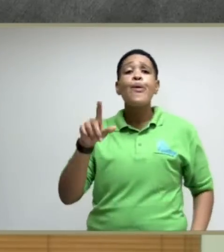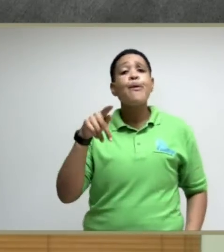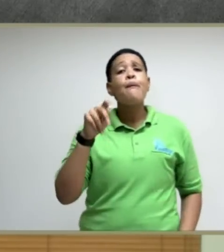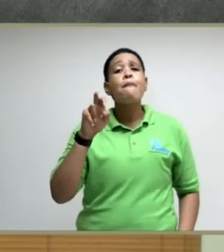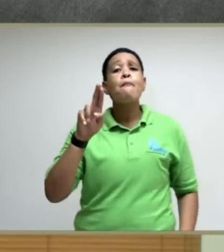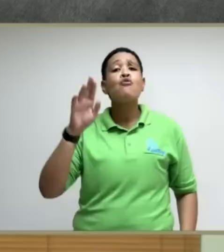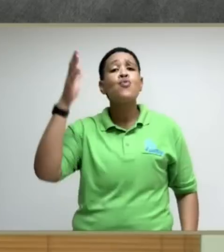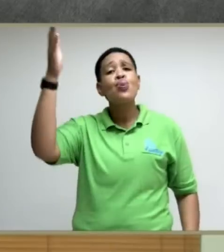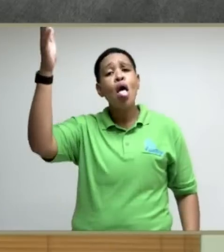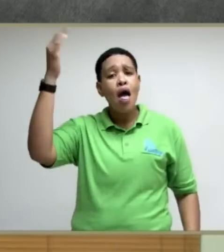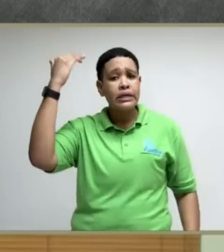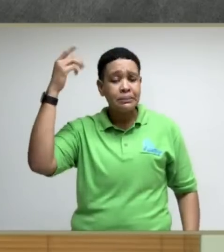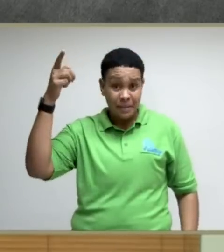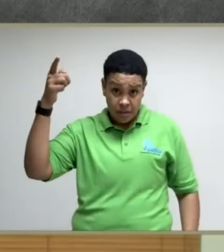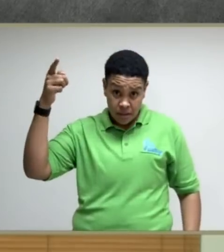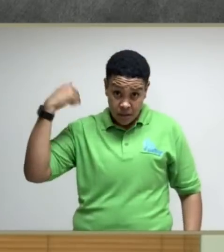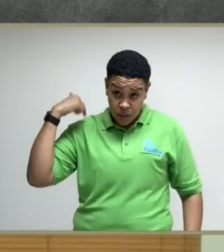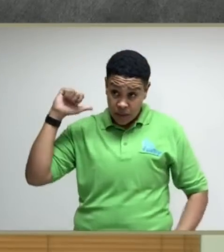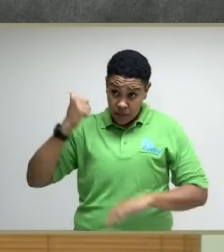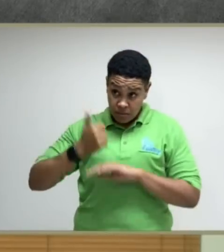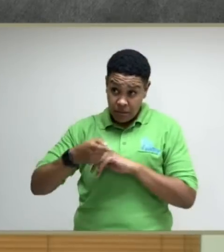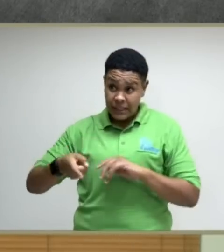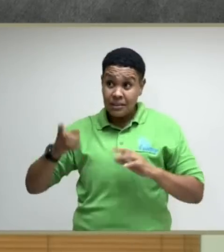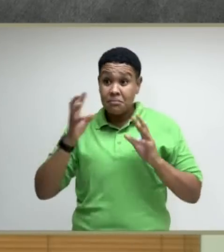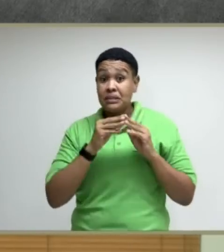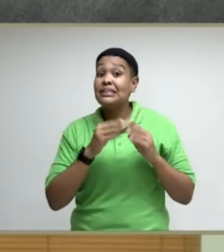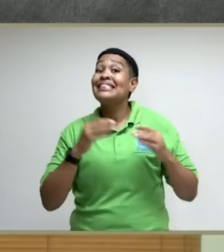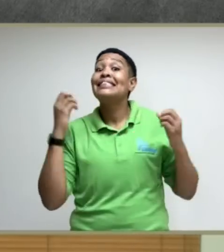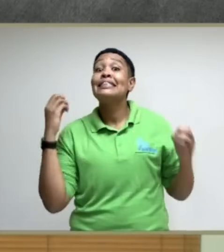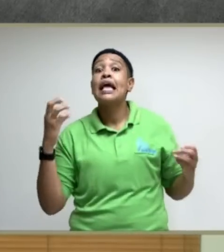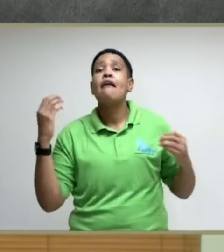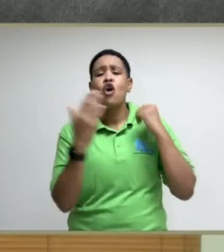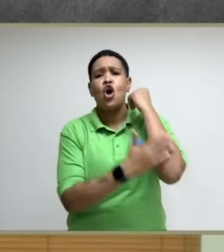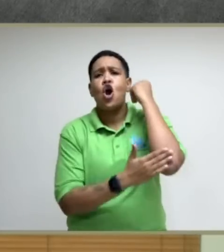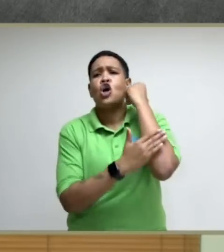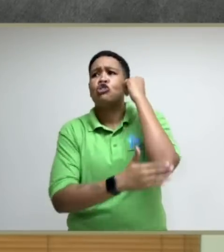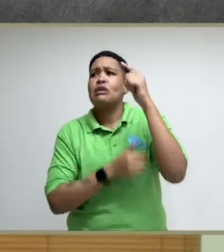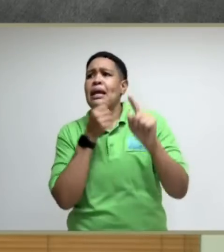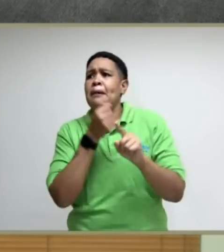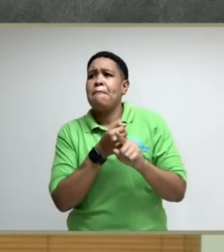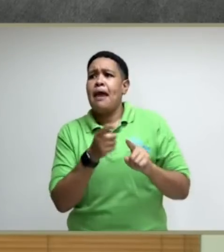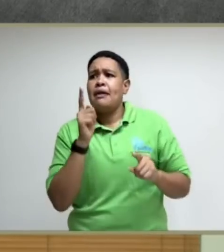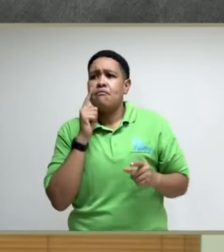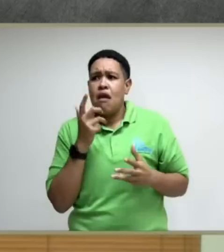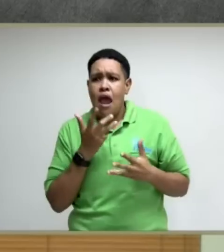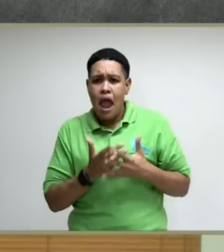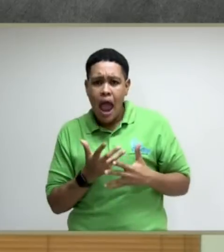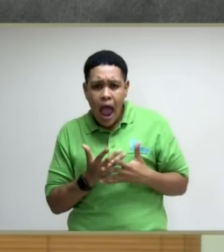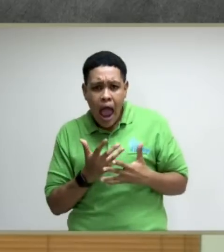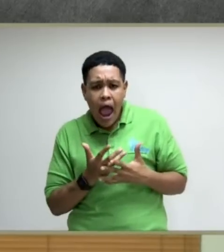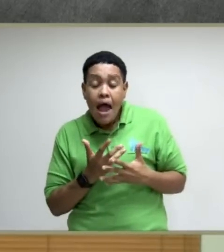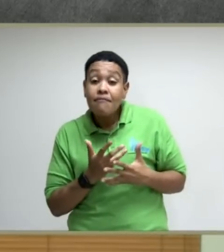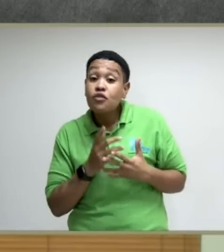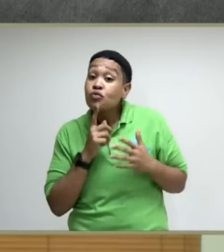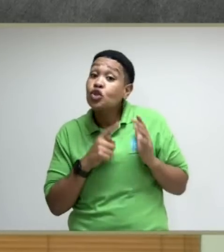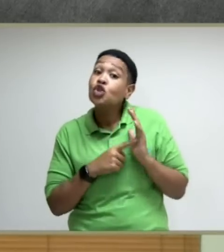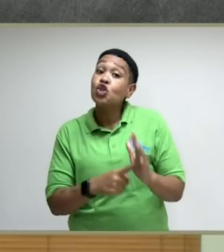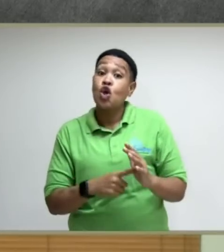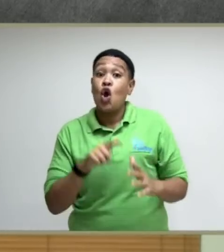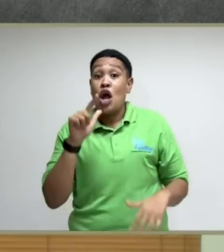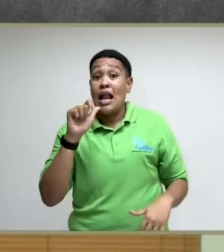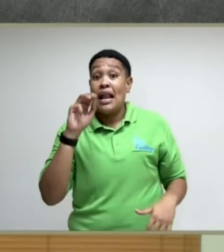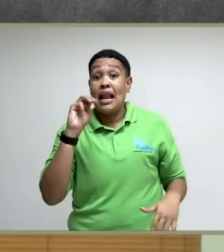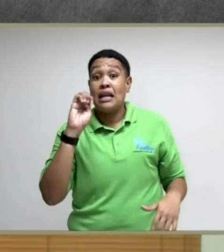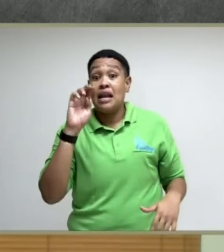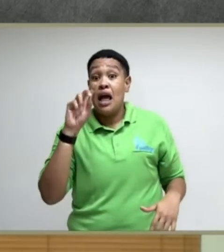we had presented in this setting that several countries were affected, and there was evidence to show that the